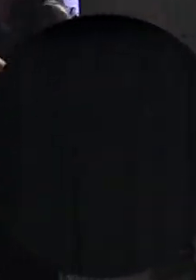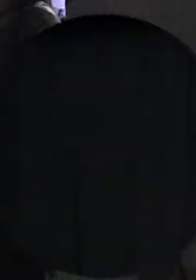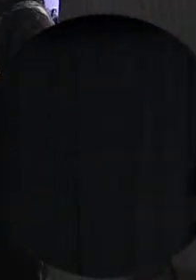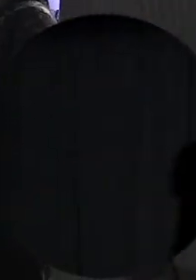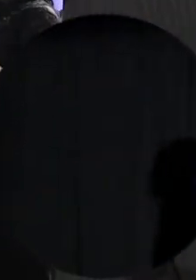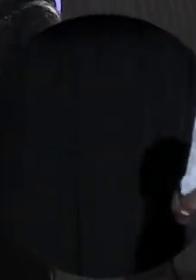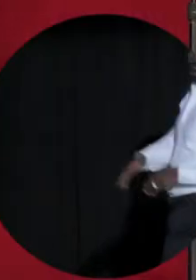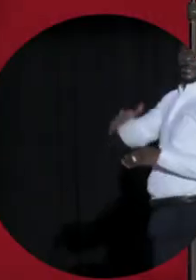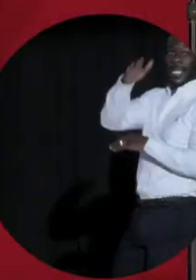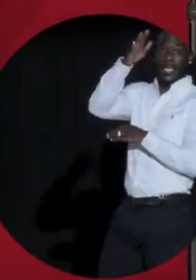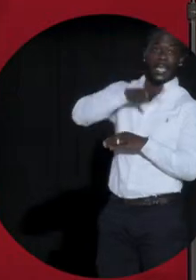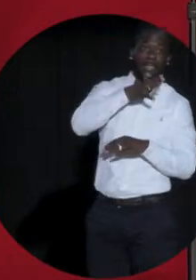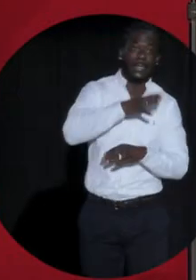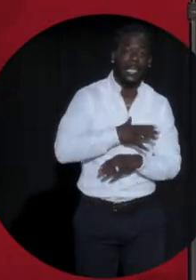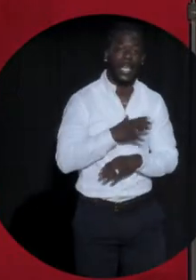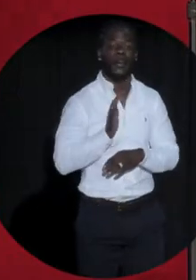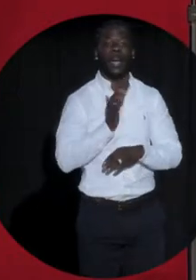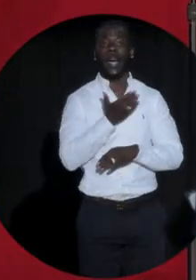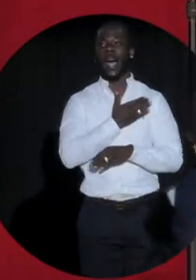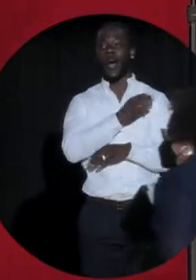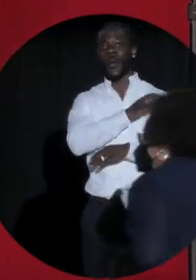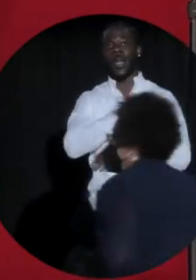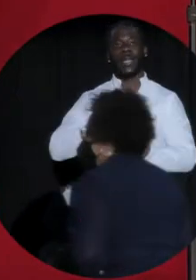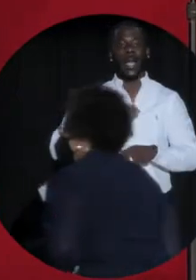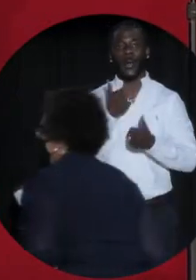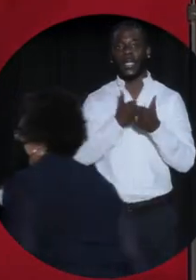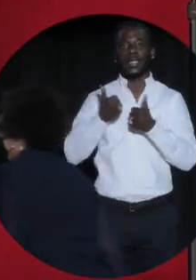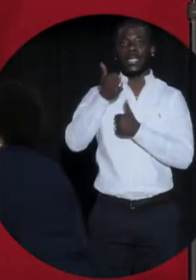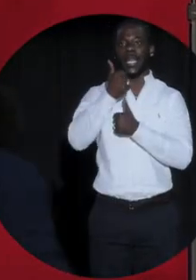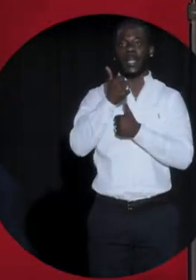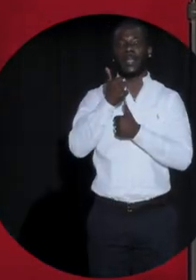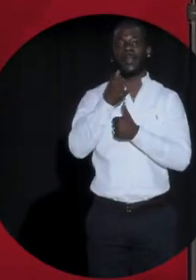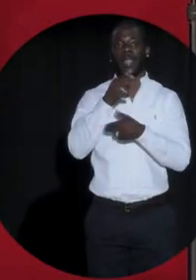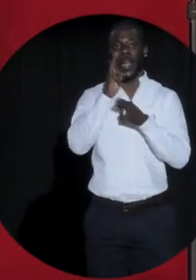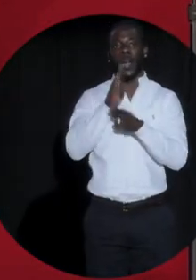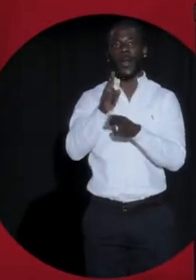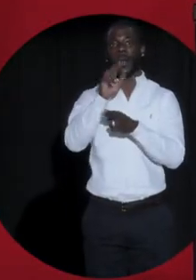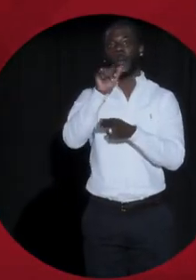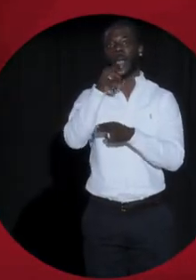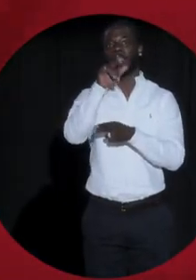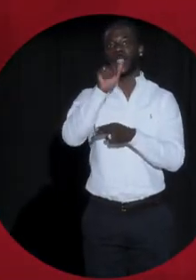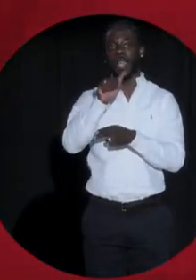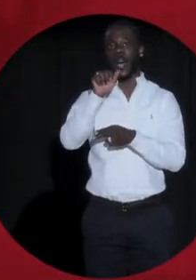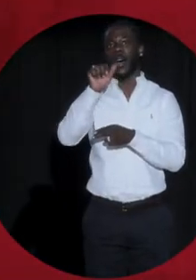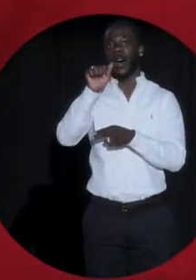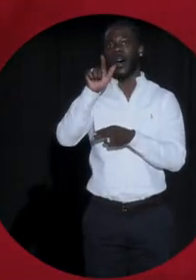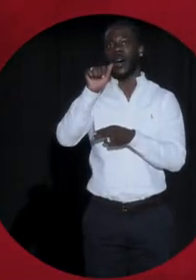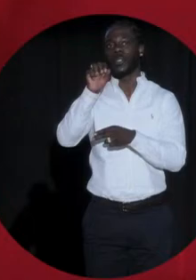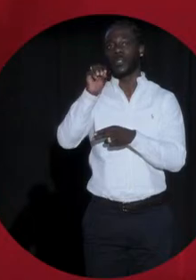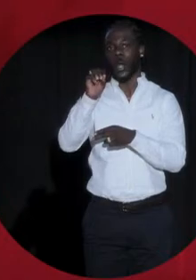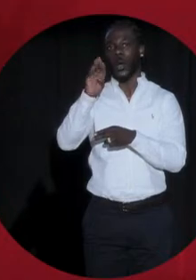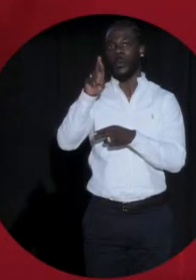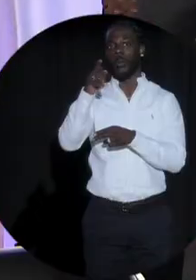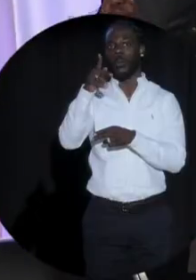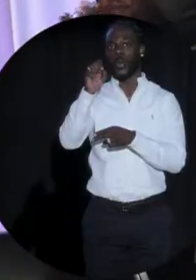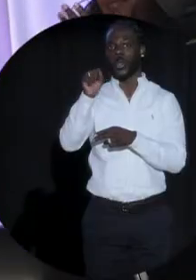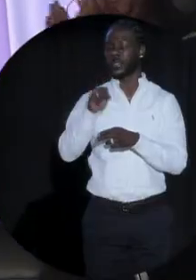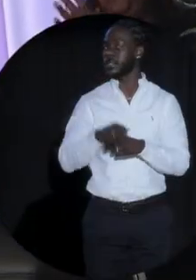Ladies and gentlemen, our county executive, the Honorable Angela Alsop Brooks.